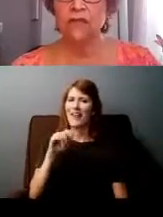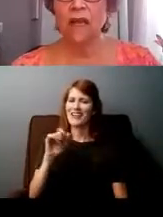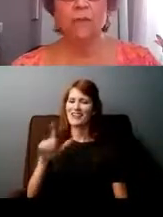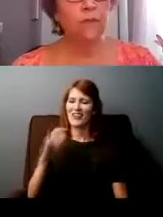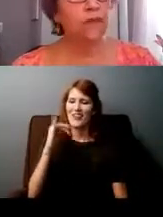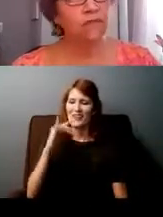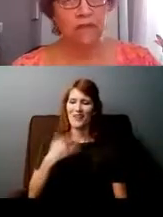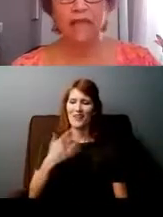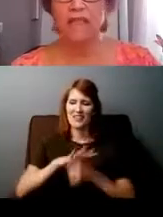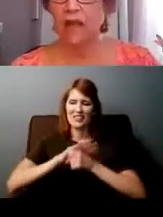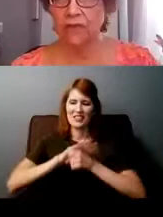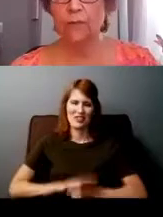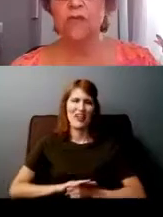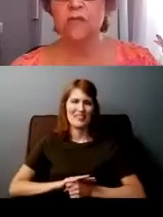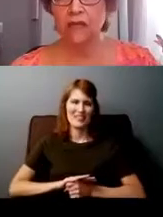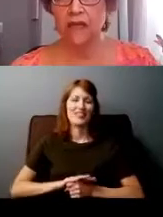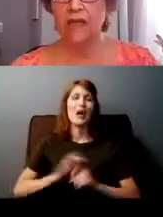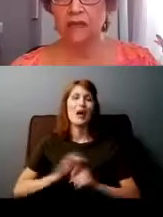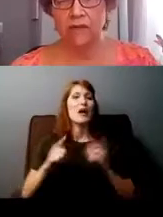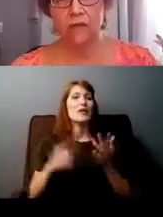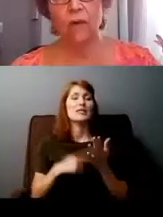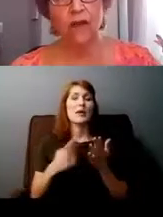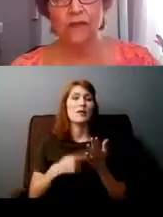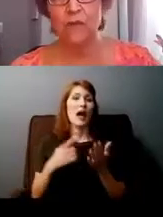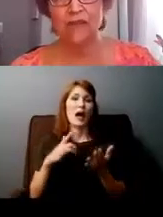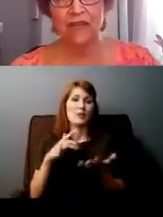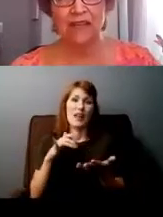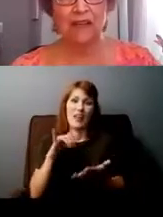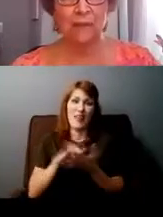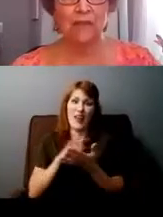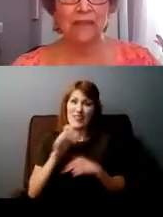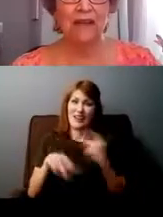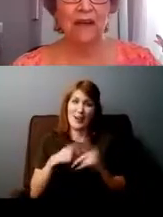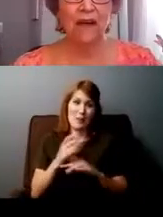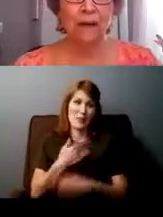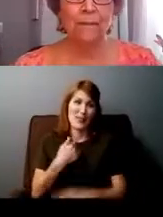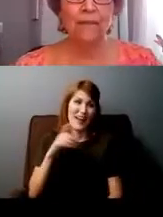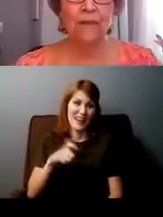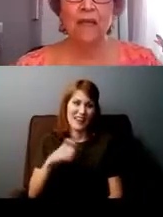certain times when that's not the music I need, so I'll switch it up.